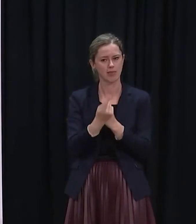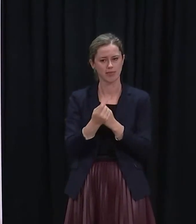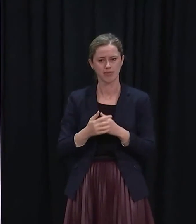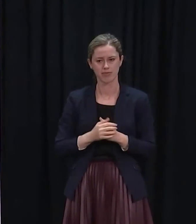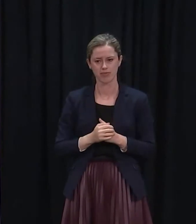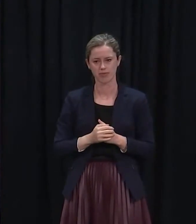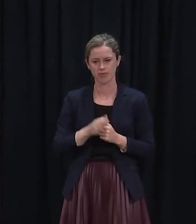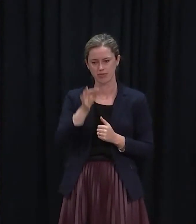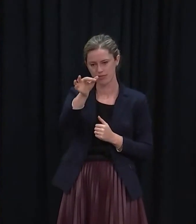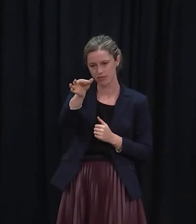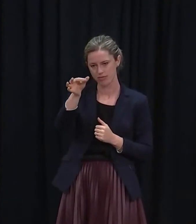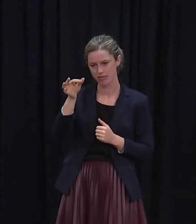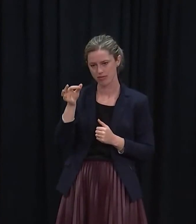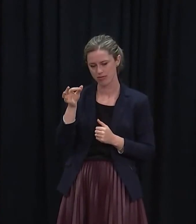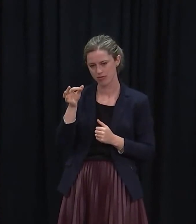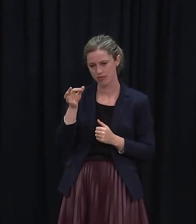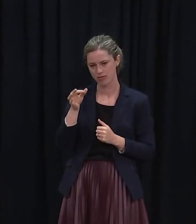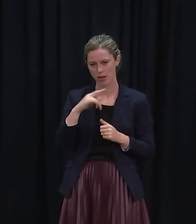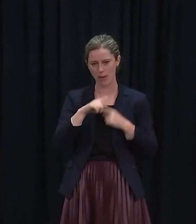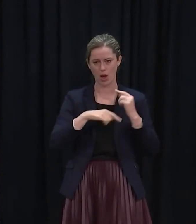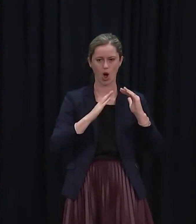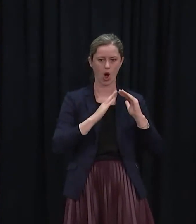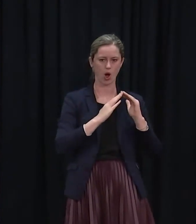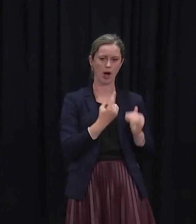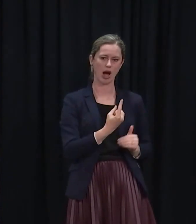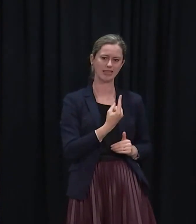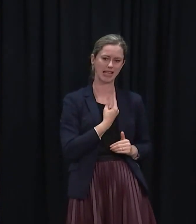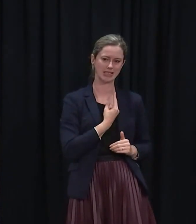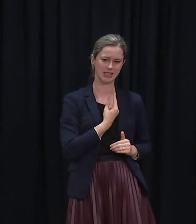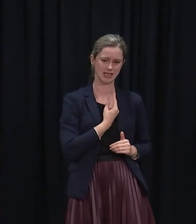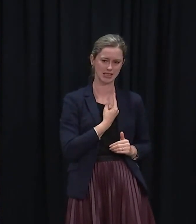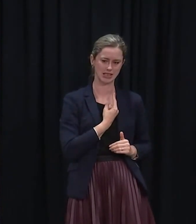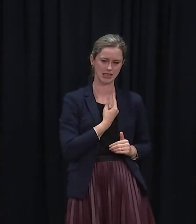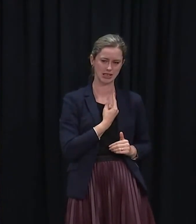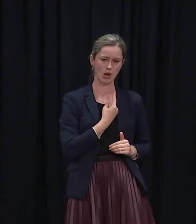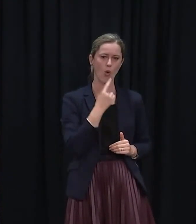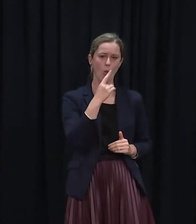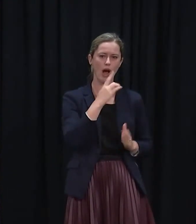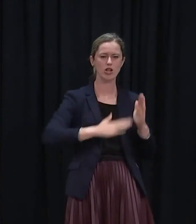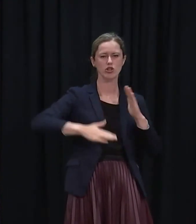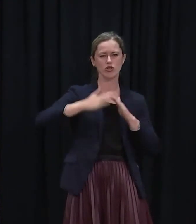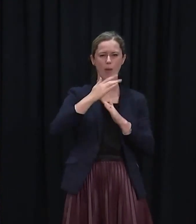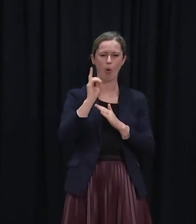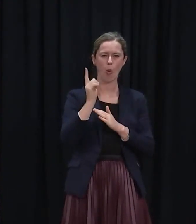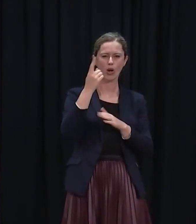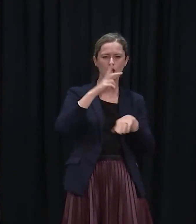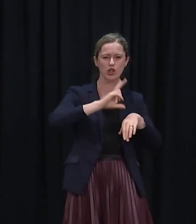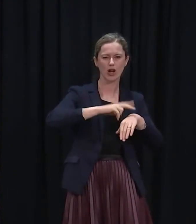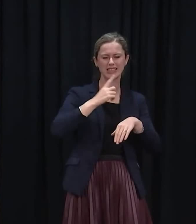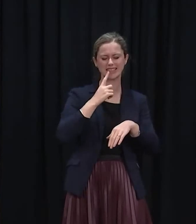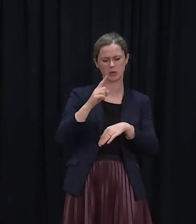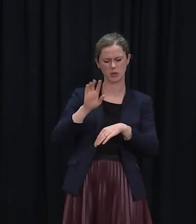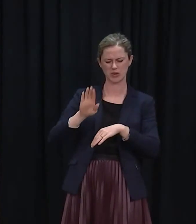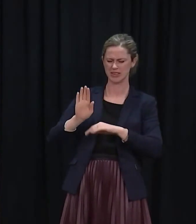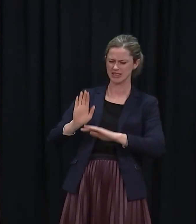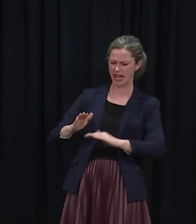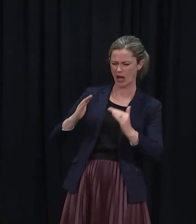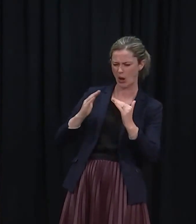Awesome, no worries. So on home isolation for community cases, so a top Auckland GP was sort of sceptical of Healthline's ability